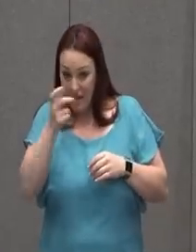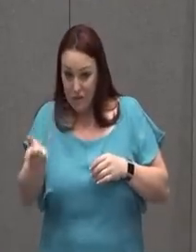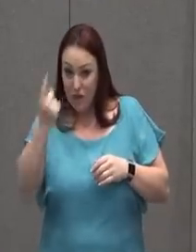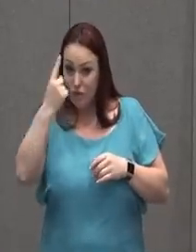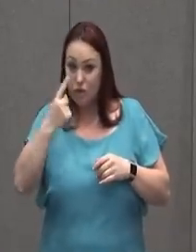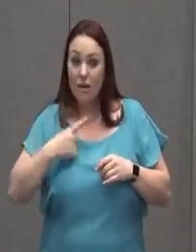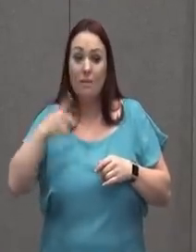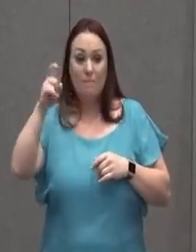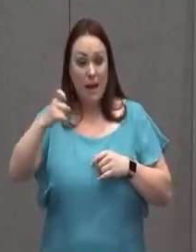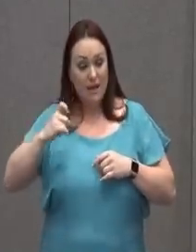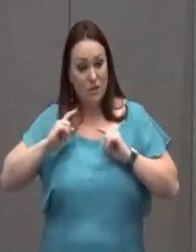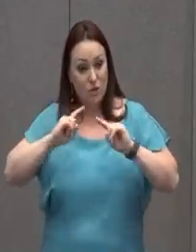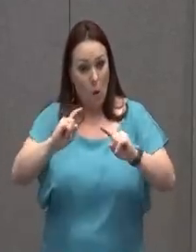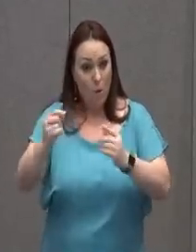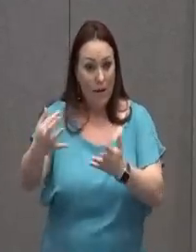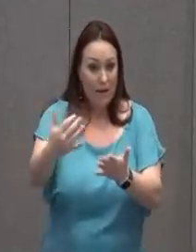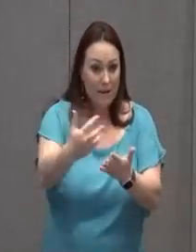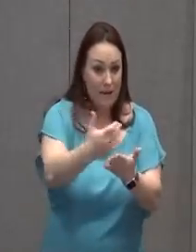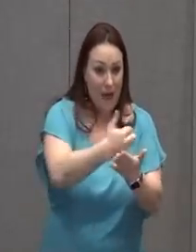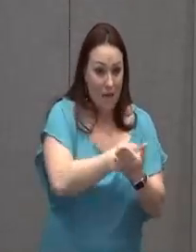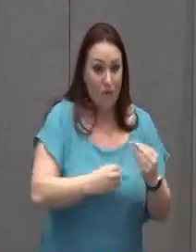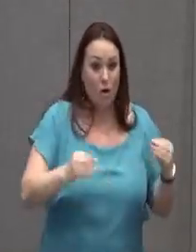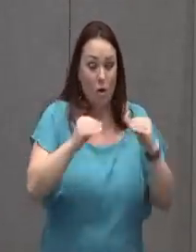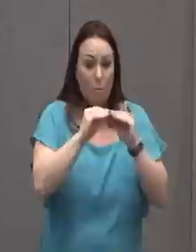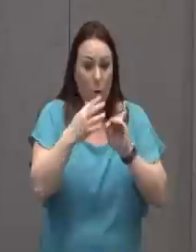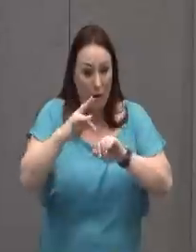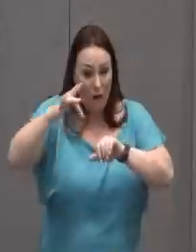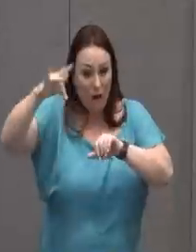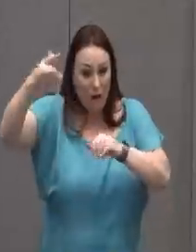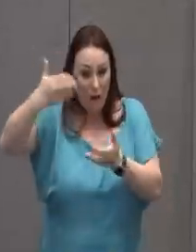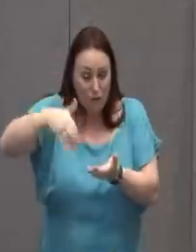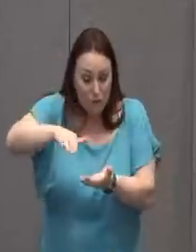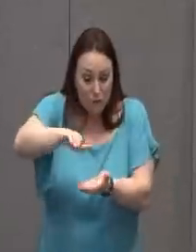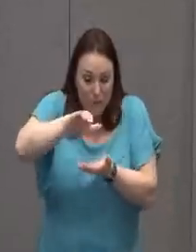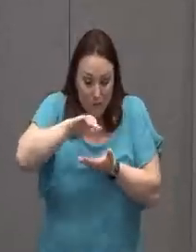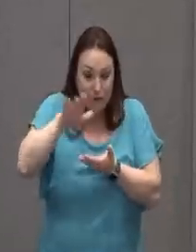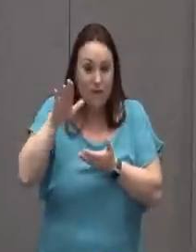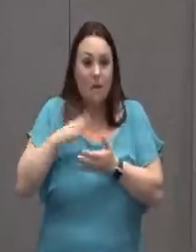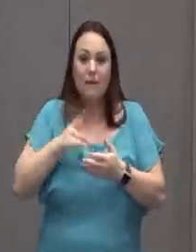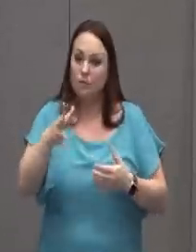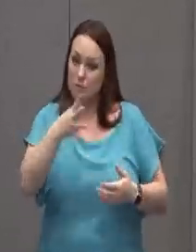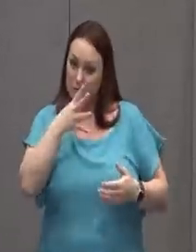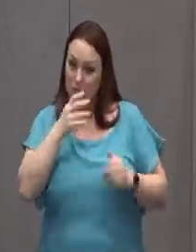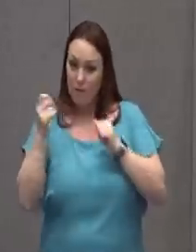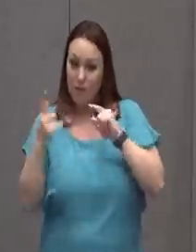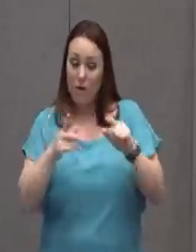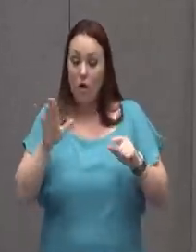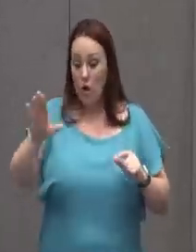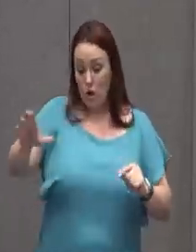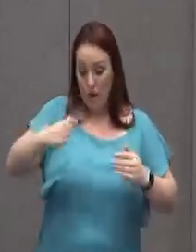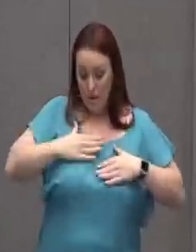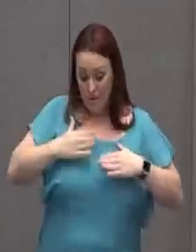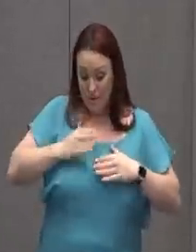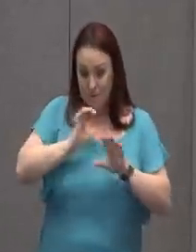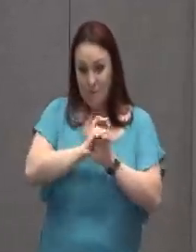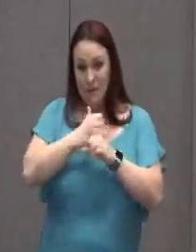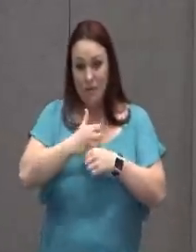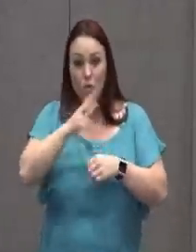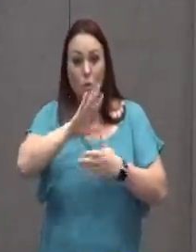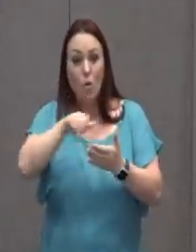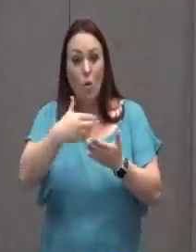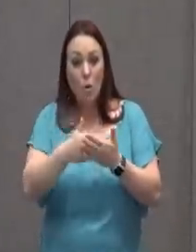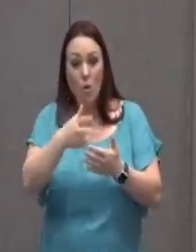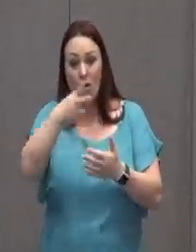crystals because the queen was the mother of them all. Her happiness made the whole ant nest a